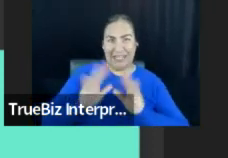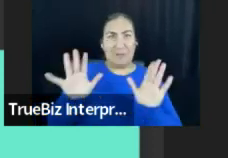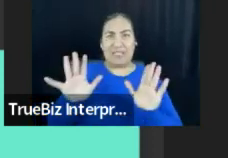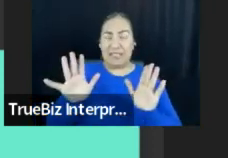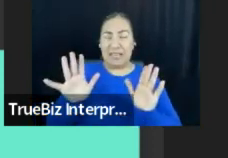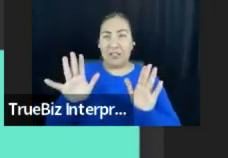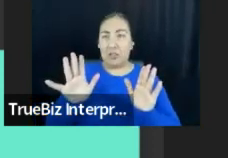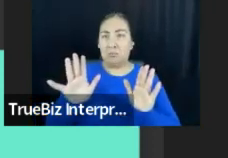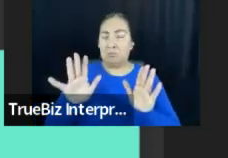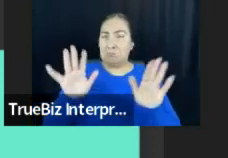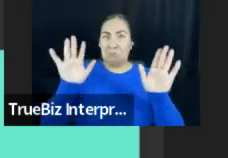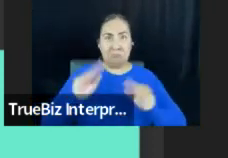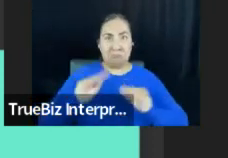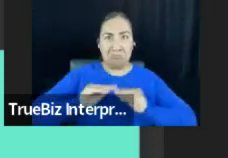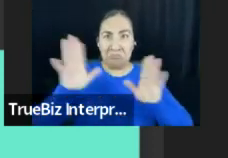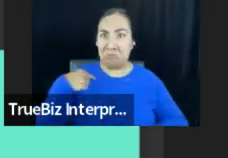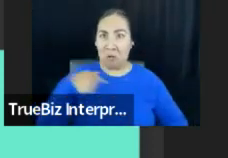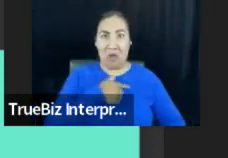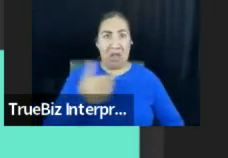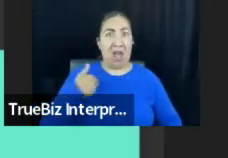is useful in these regards.